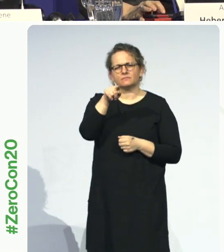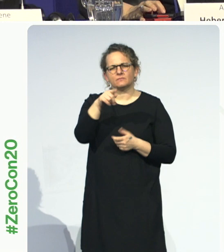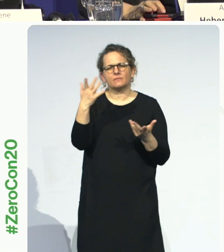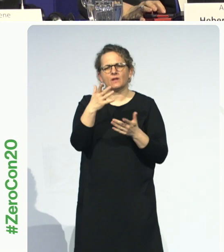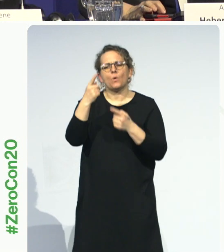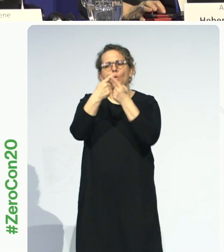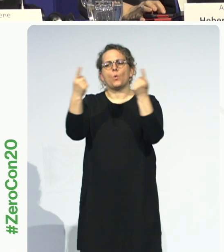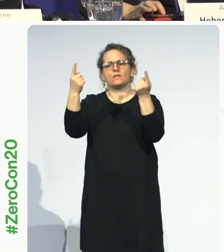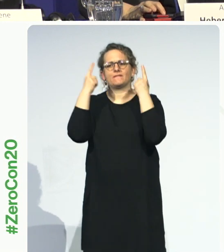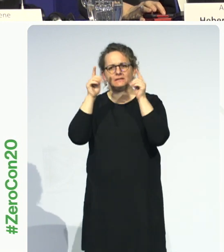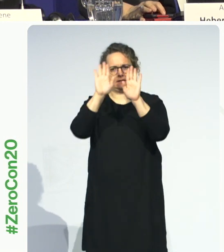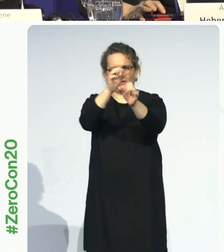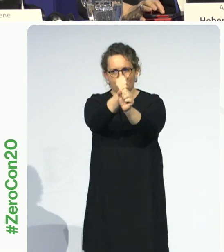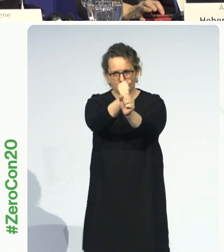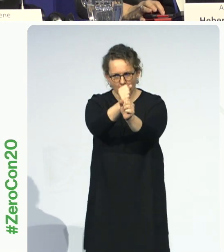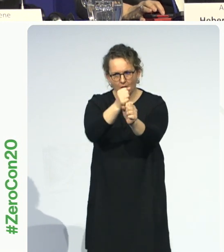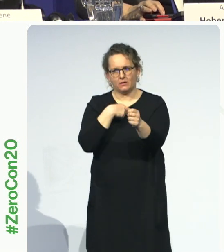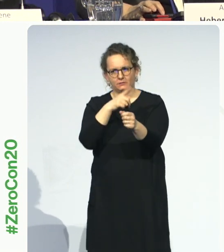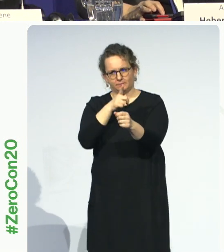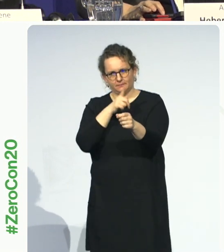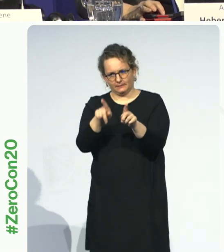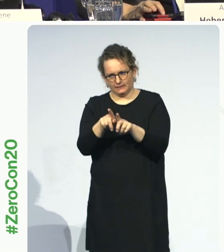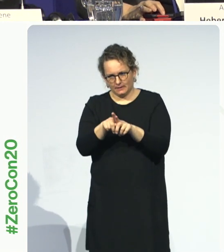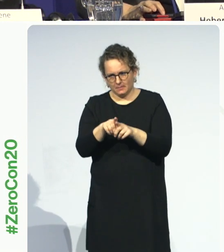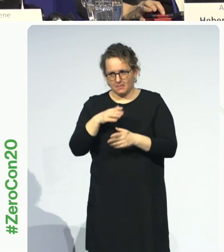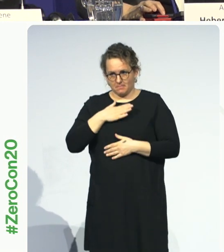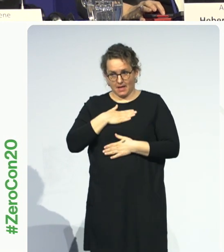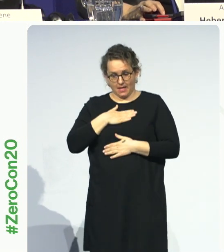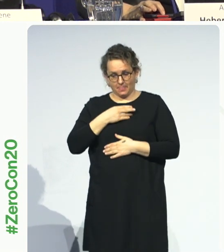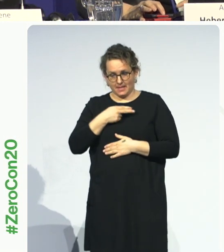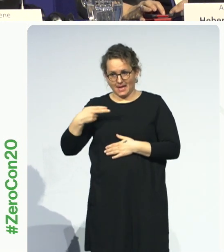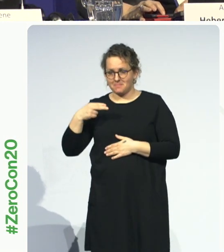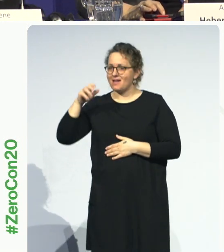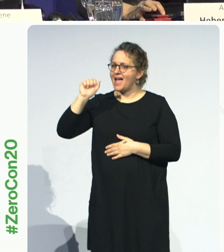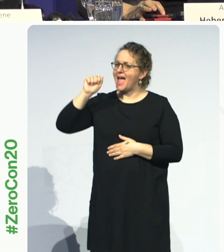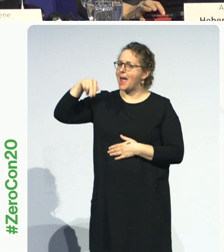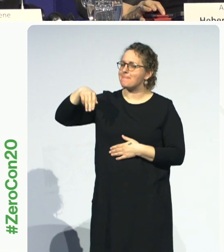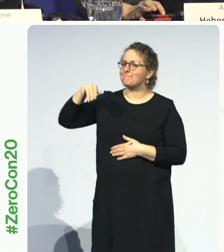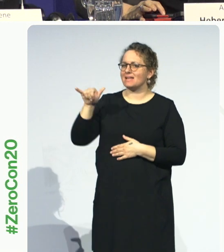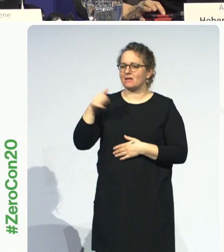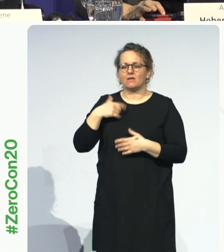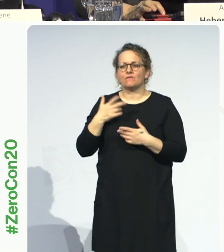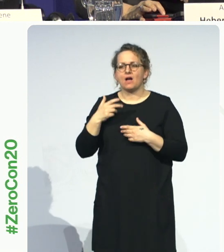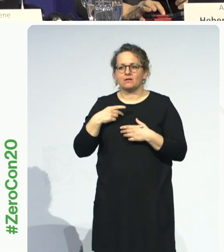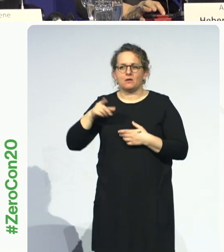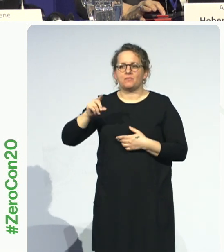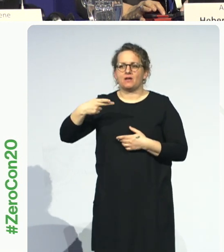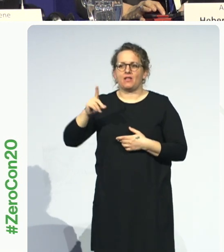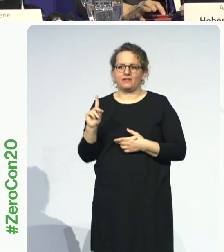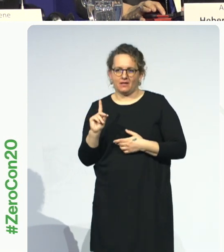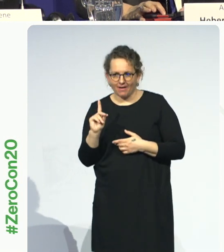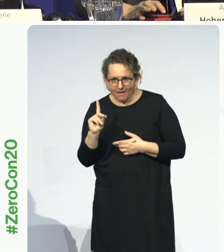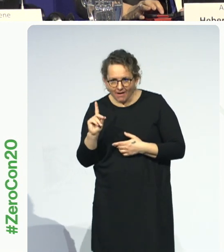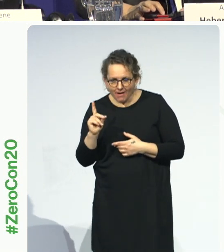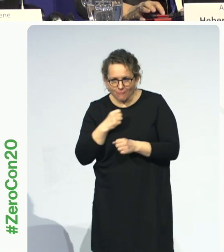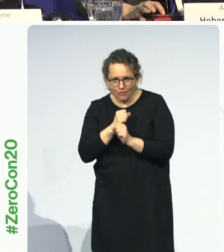My name is Amy Hebert, and I'm a professor from St. Cloud State University. I'm also a research fellow with the Harkin Institute.